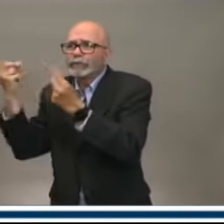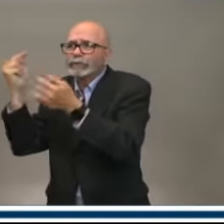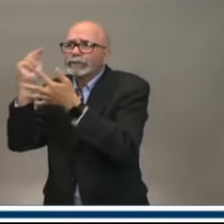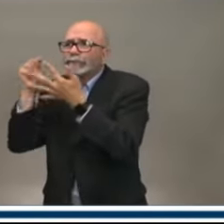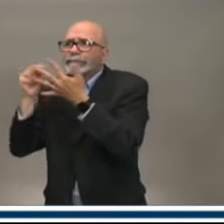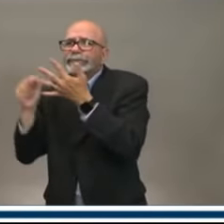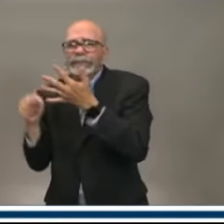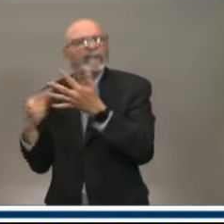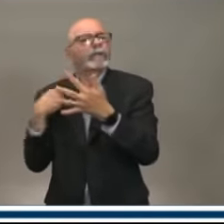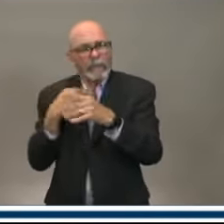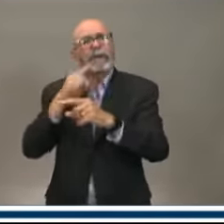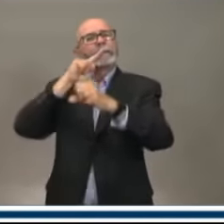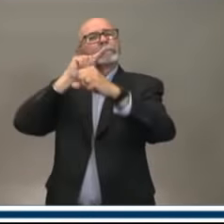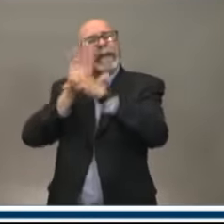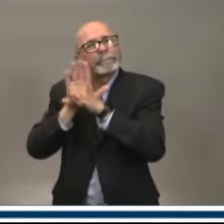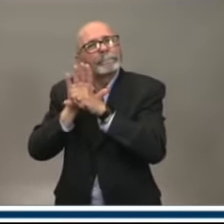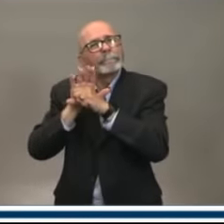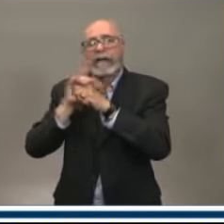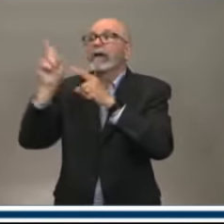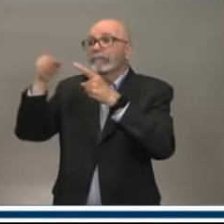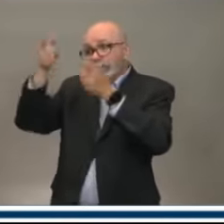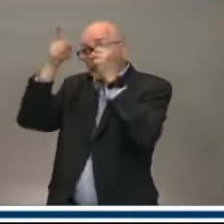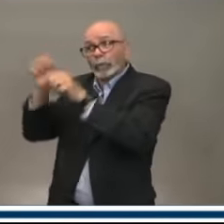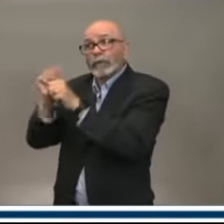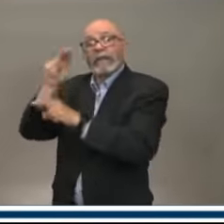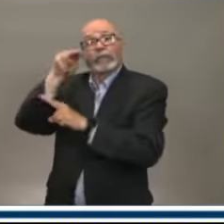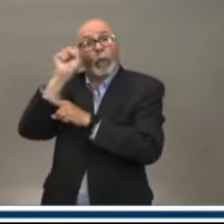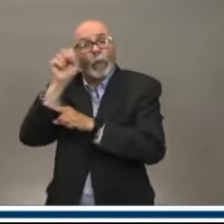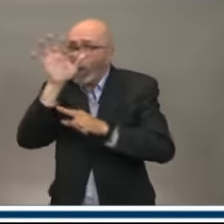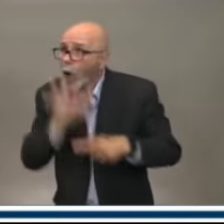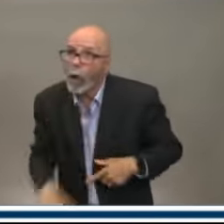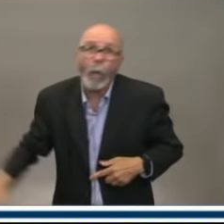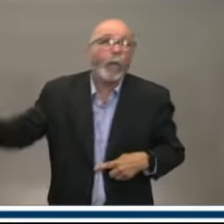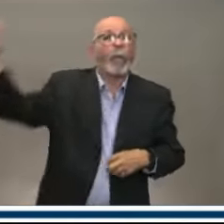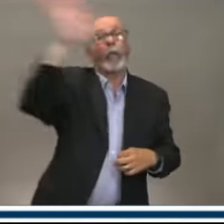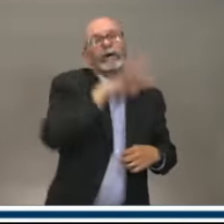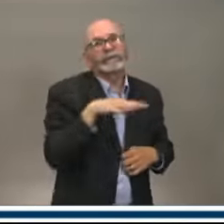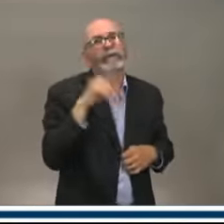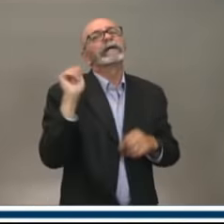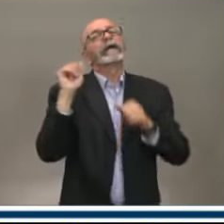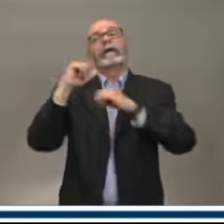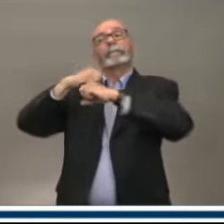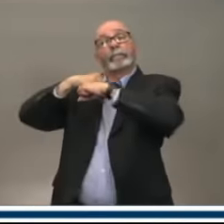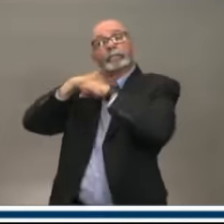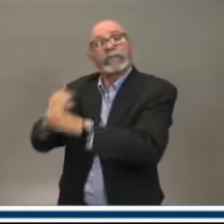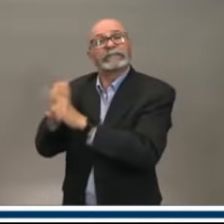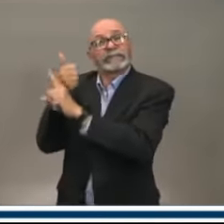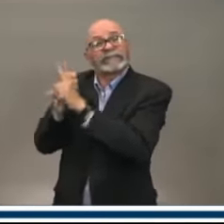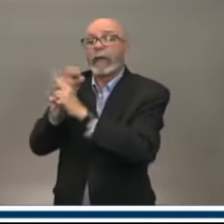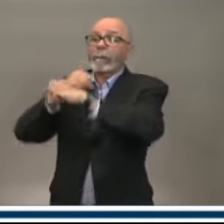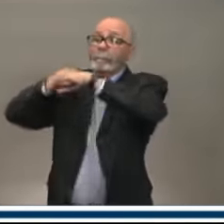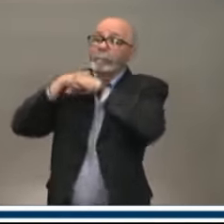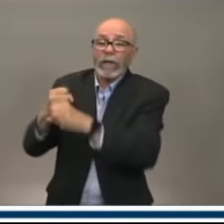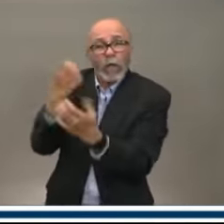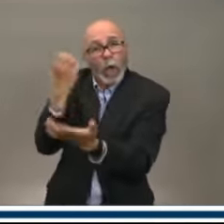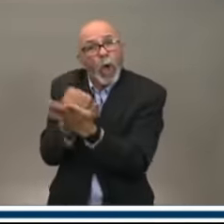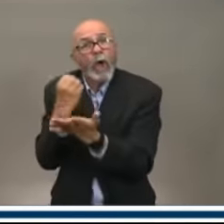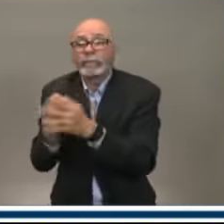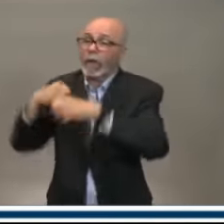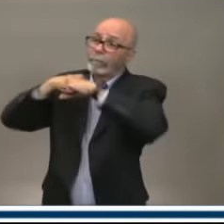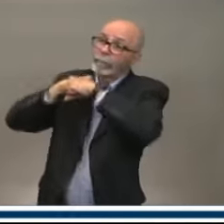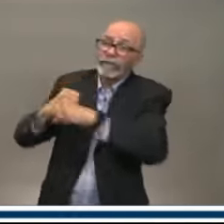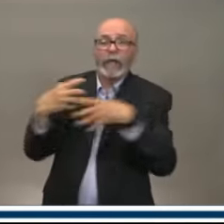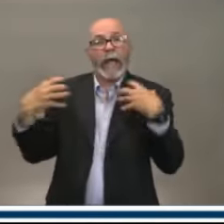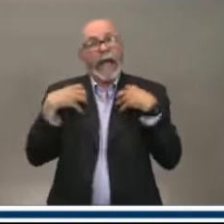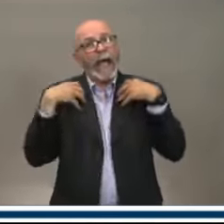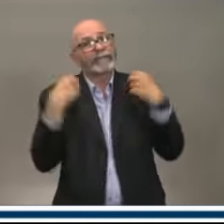Scotians and doing this in a timely, thoughtful way that protects our economy but also protects the health of Nova Scotians. Next question will go